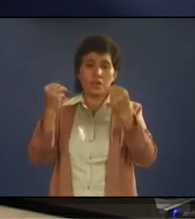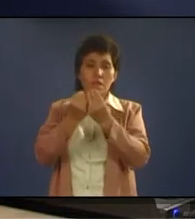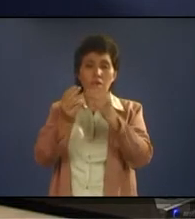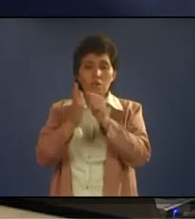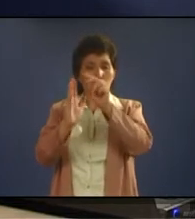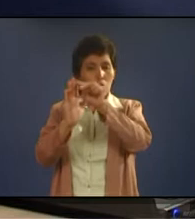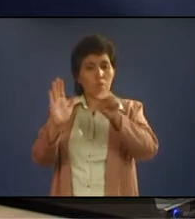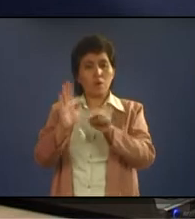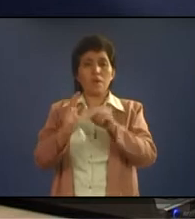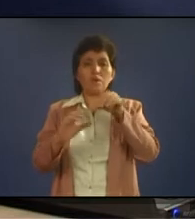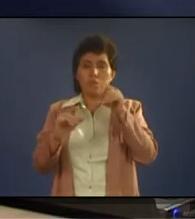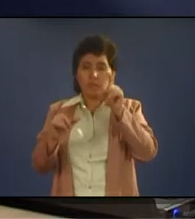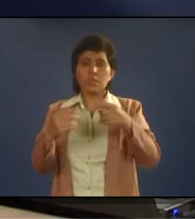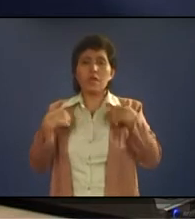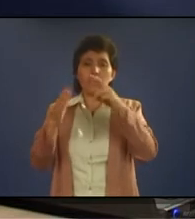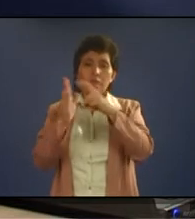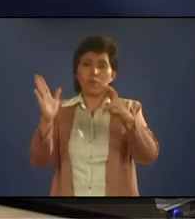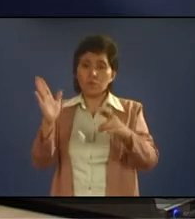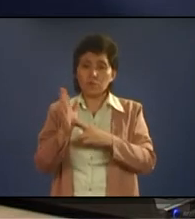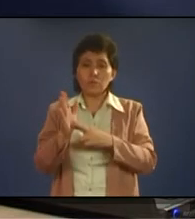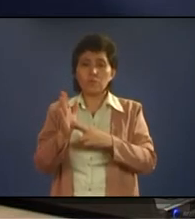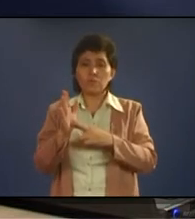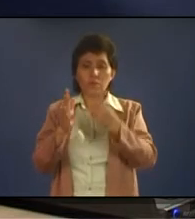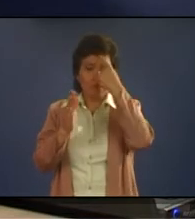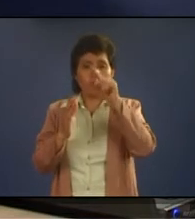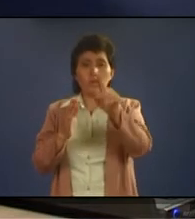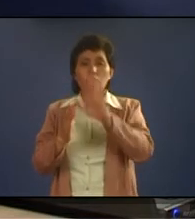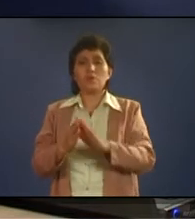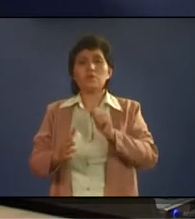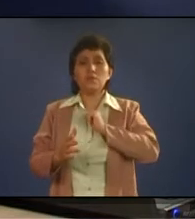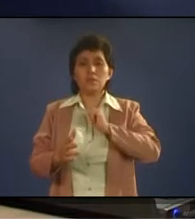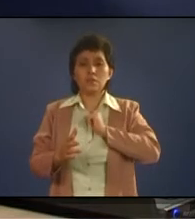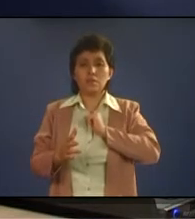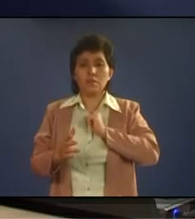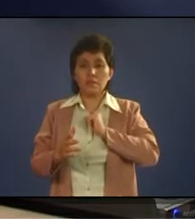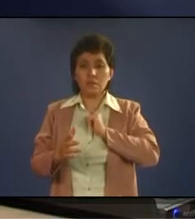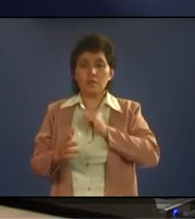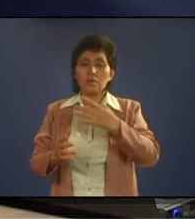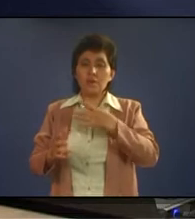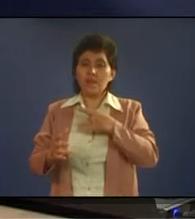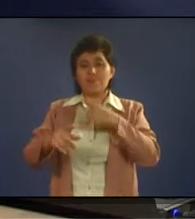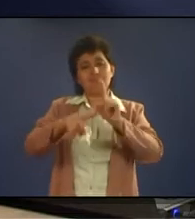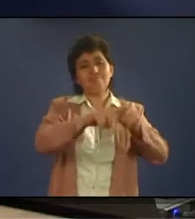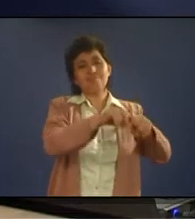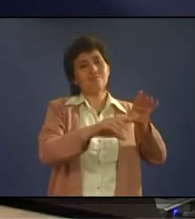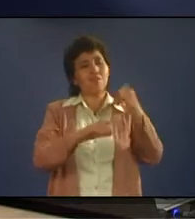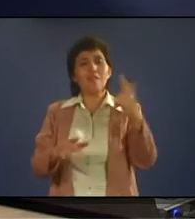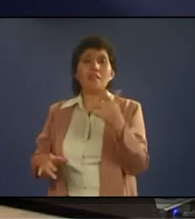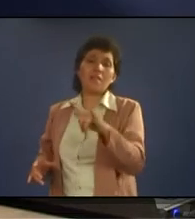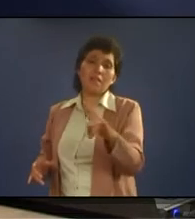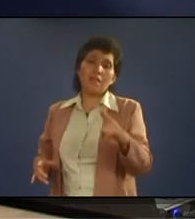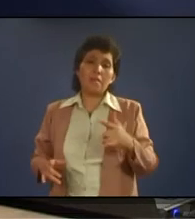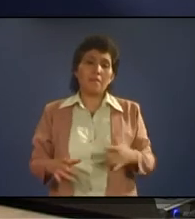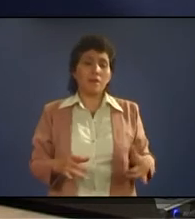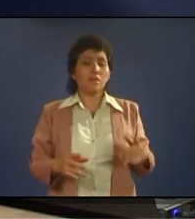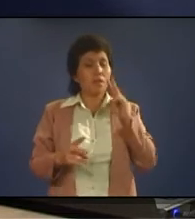have some rules within your group yourself, okay? Like you like to hang out, you like to go to